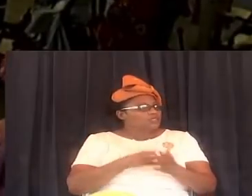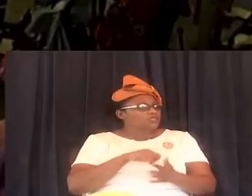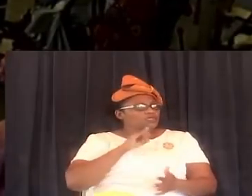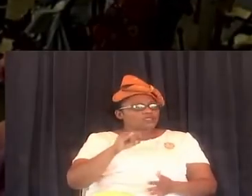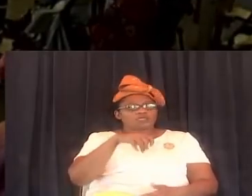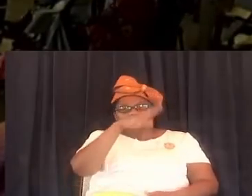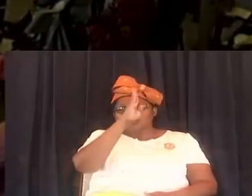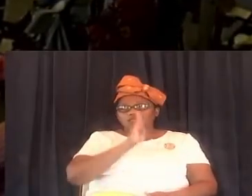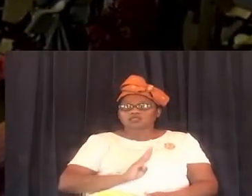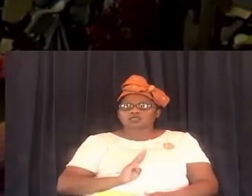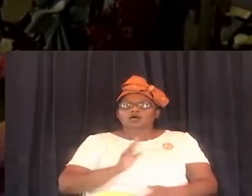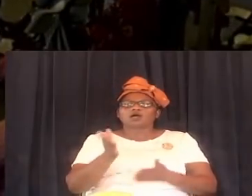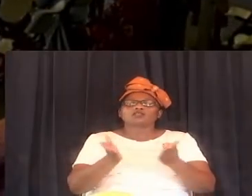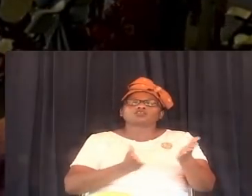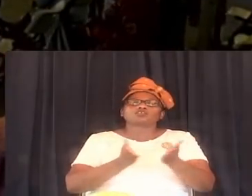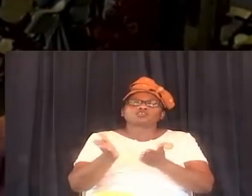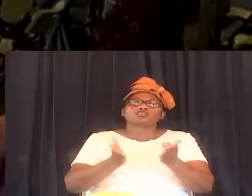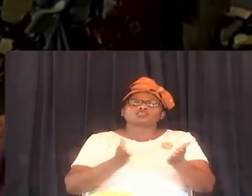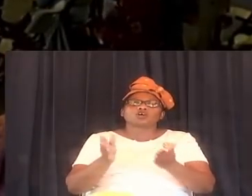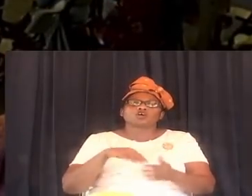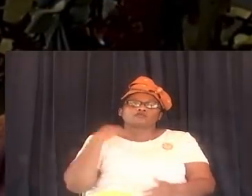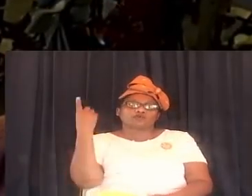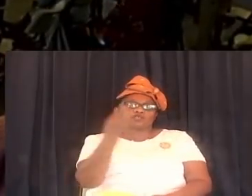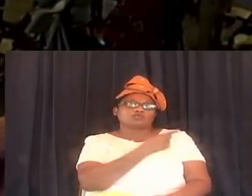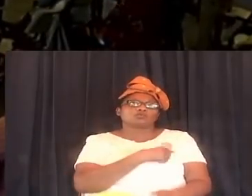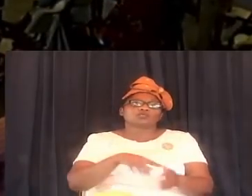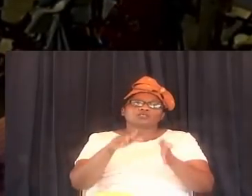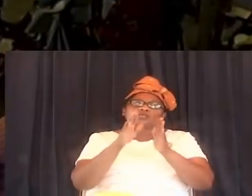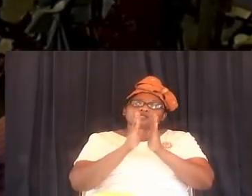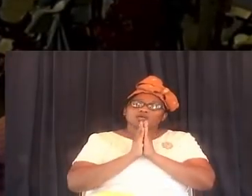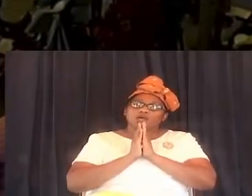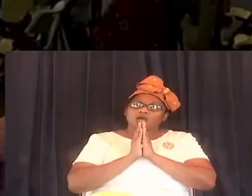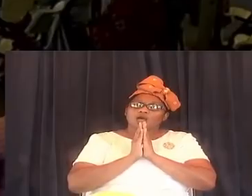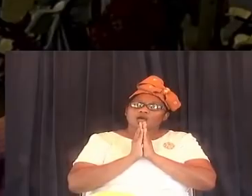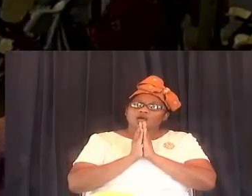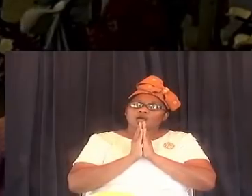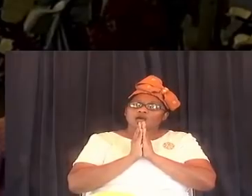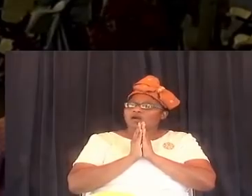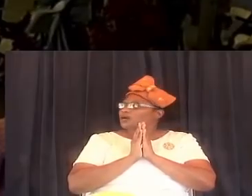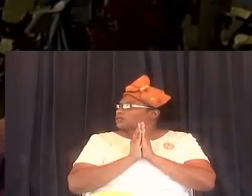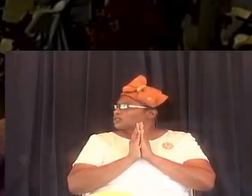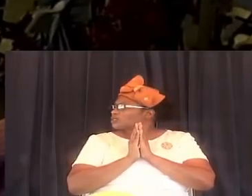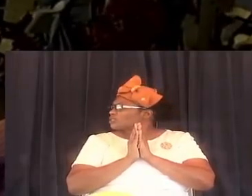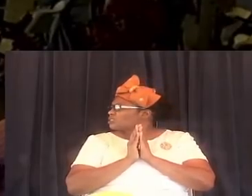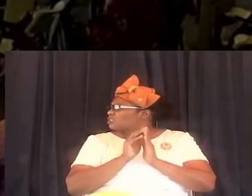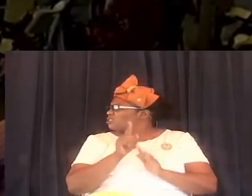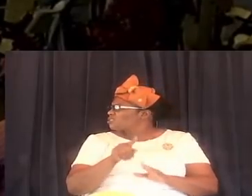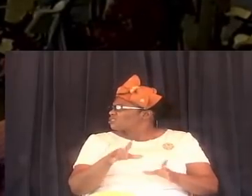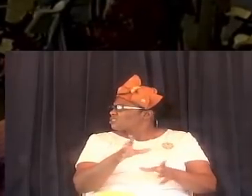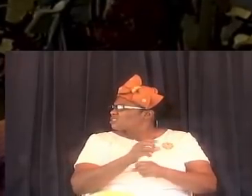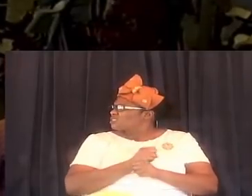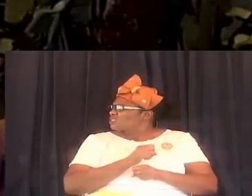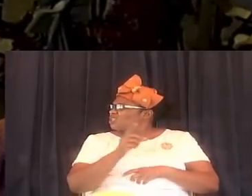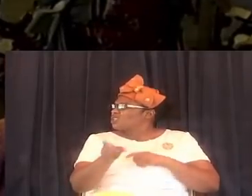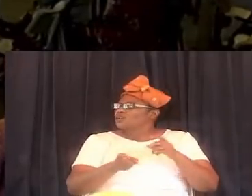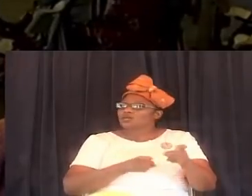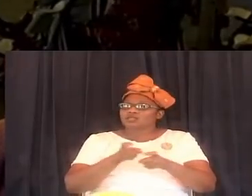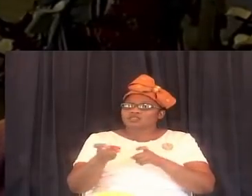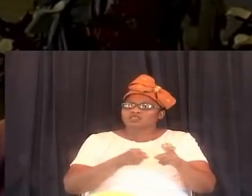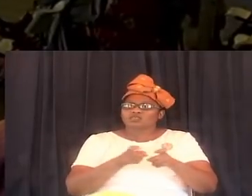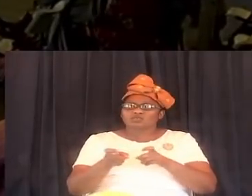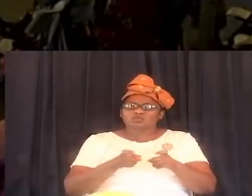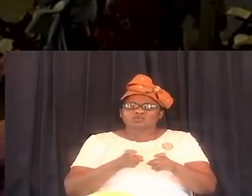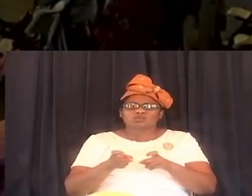him. So we're just asking him to just take control, take lead, take charge. And minister to the souls of